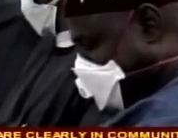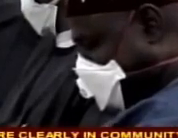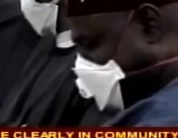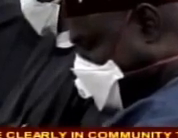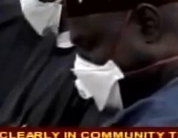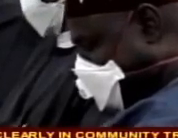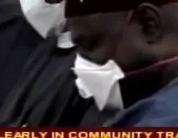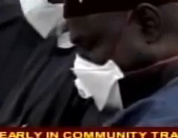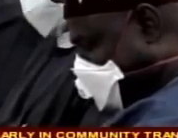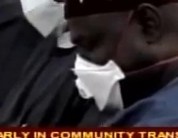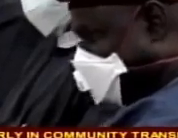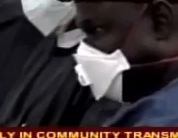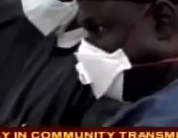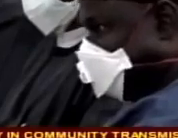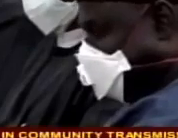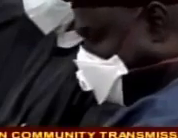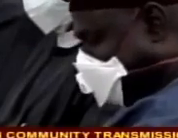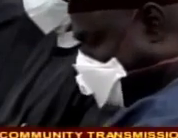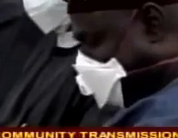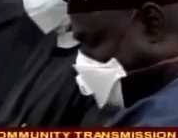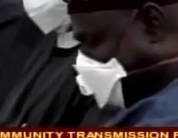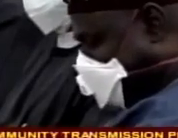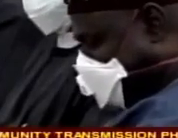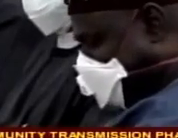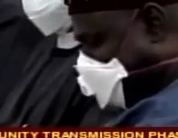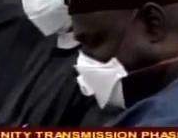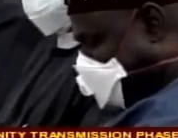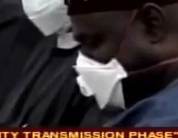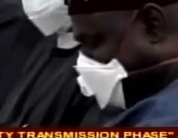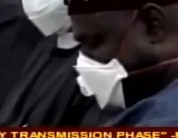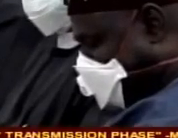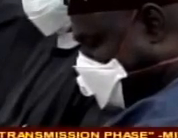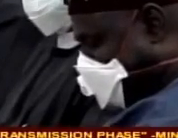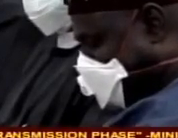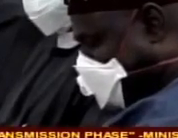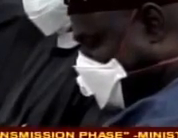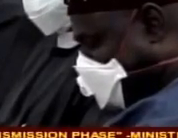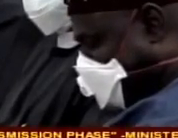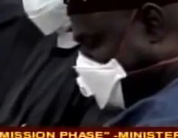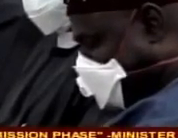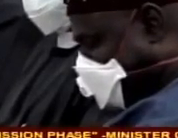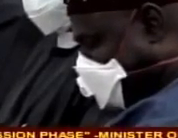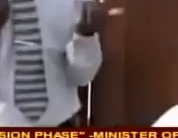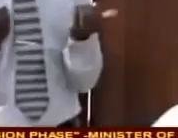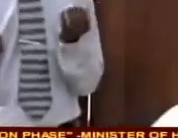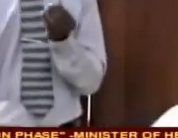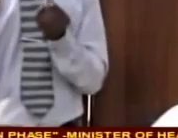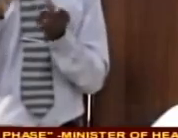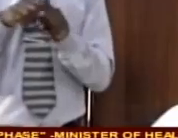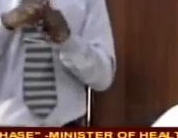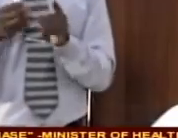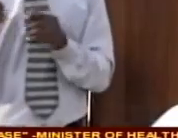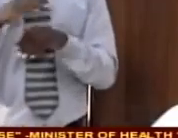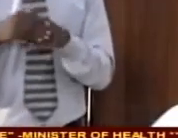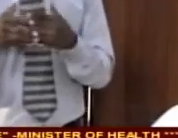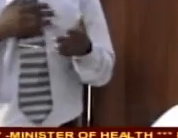or they have not been sufficiently challenged? And also on the issue of the